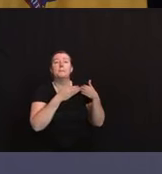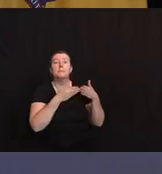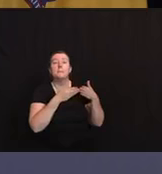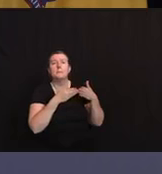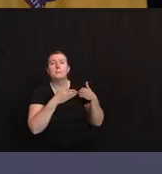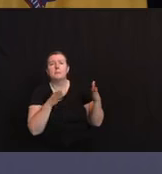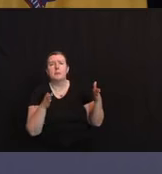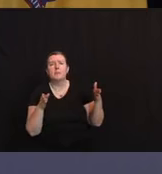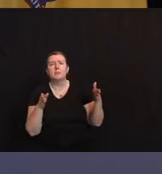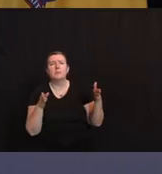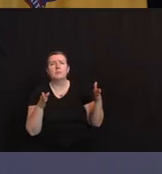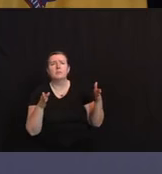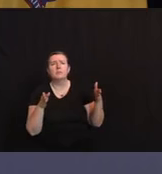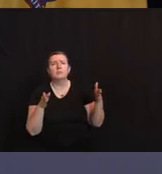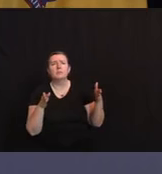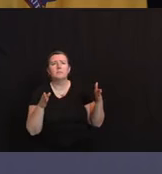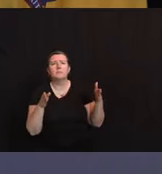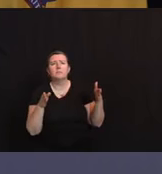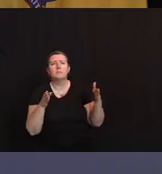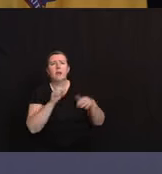please.